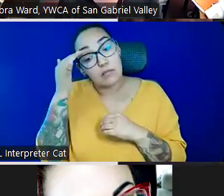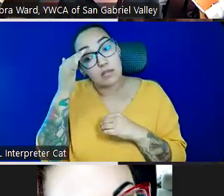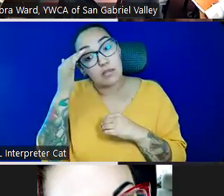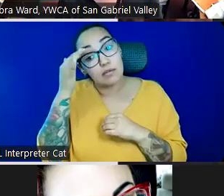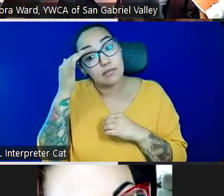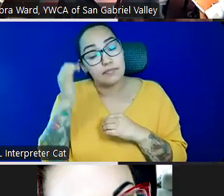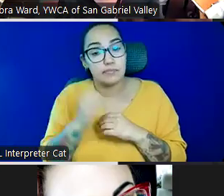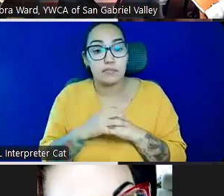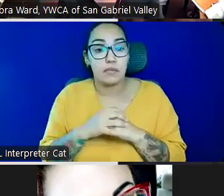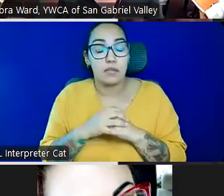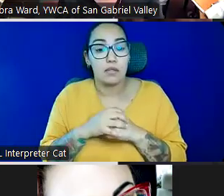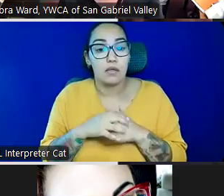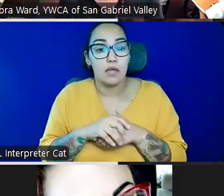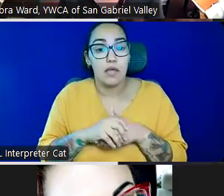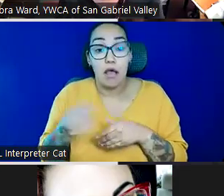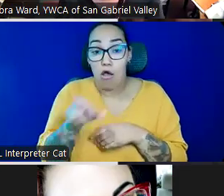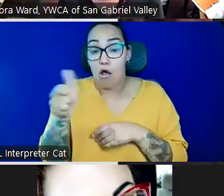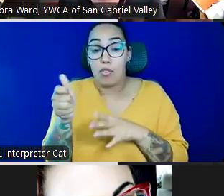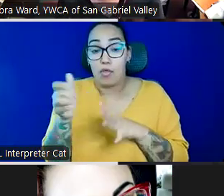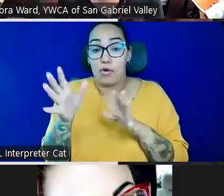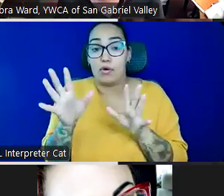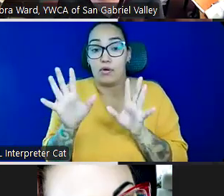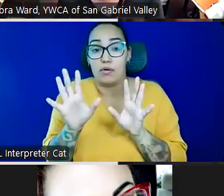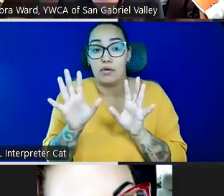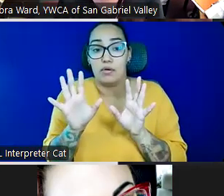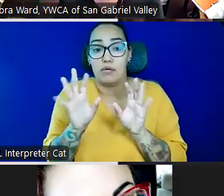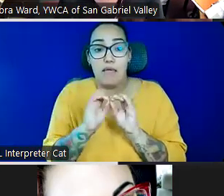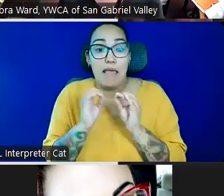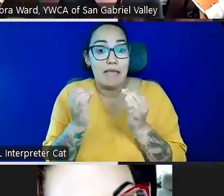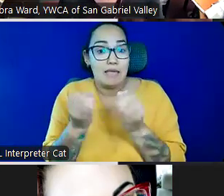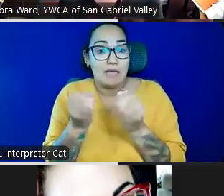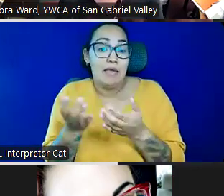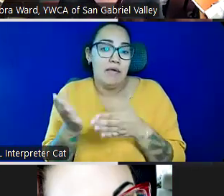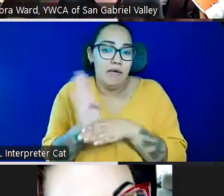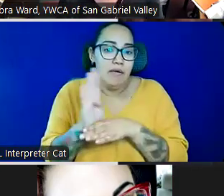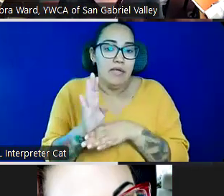Another entity is our educational um,